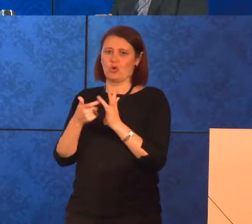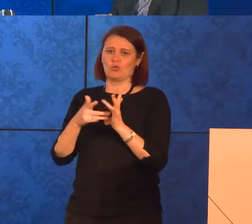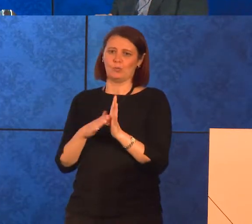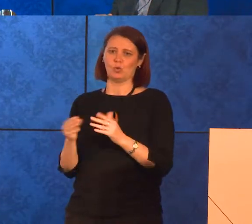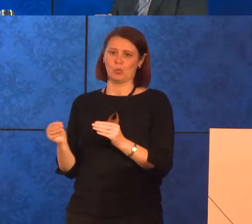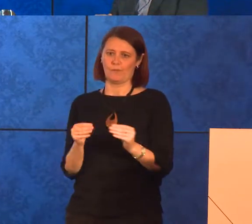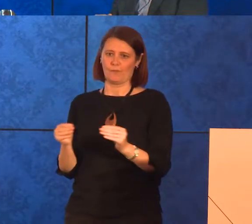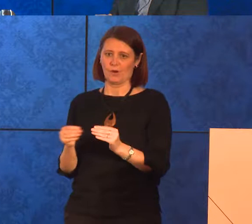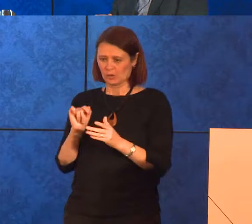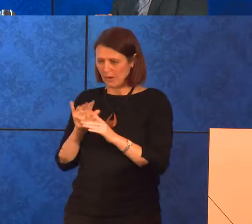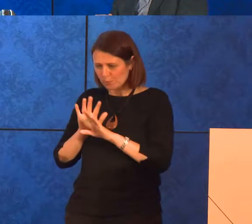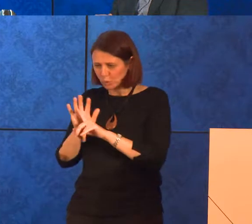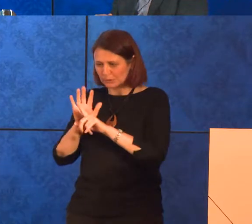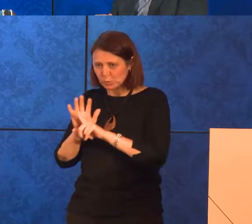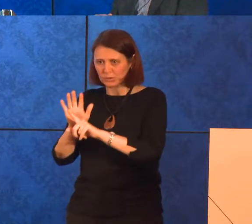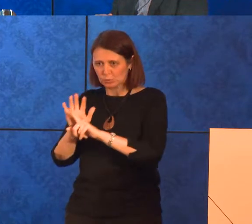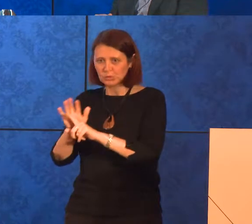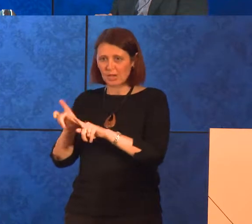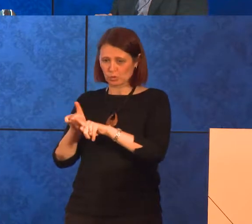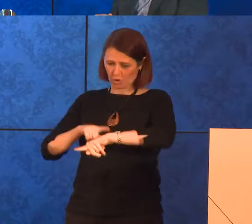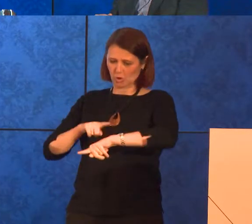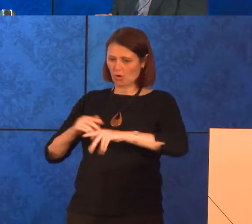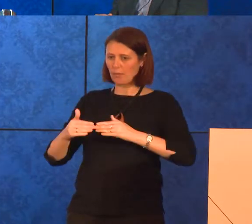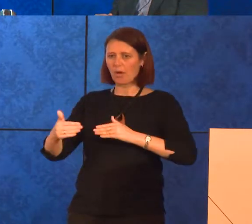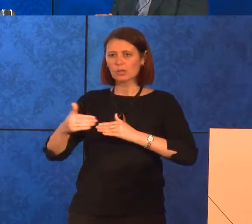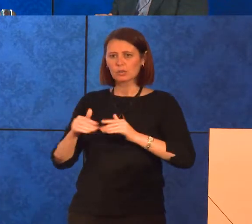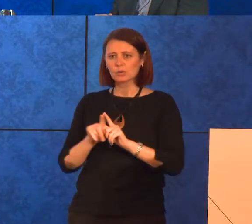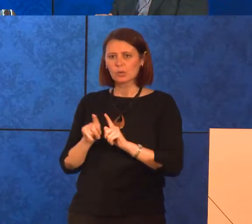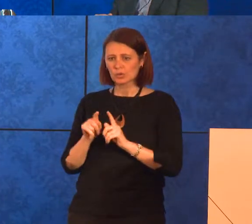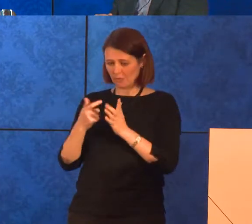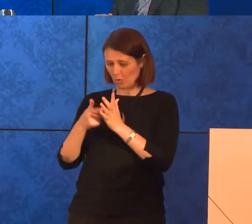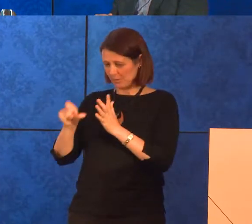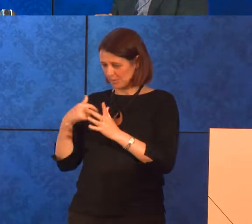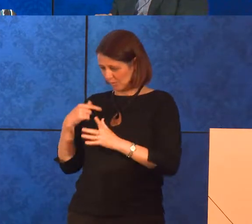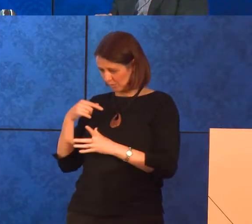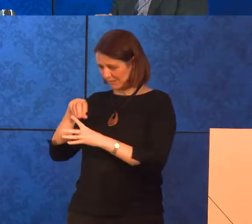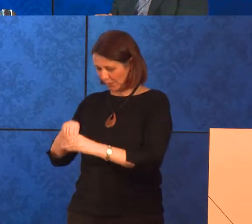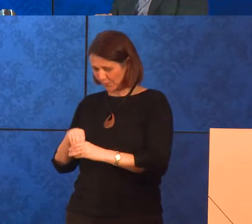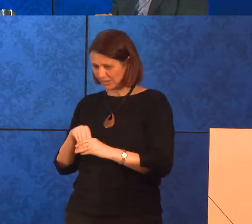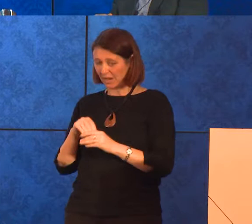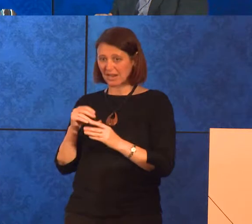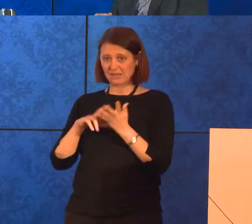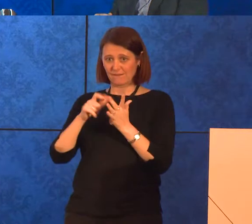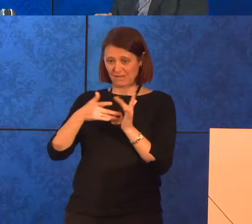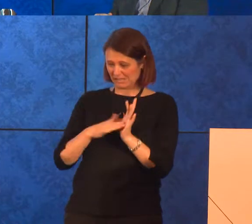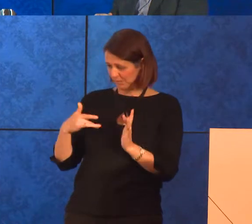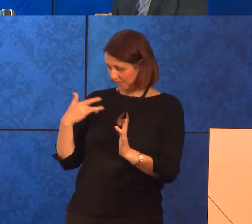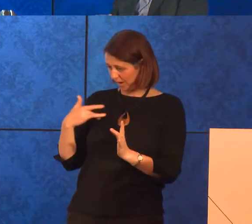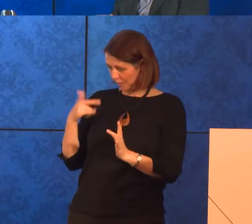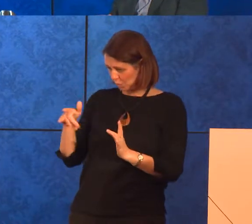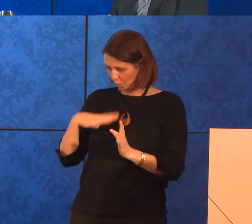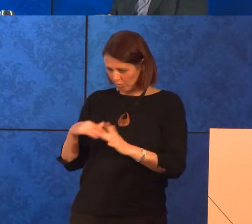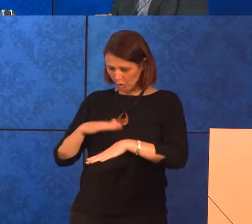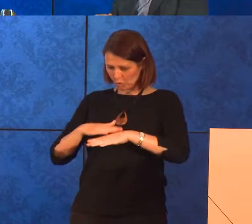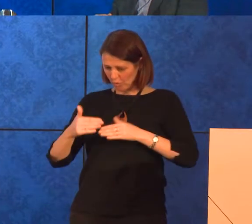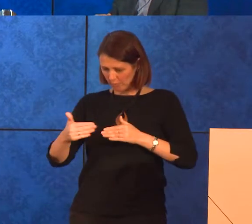keep pushing where there's gaps, and also the timelines. I think for the Royal Commission that I was involved as a victim survivor, like, you want those